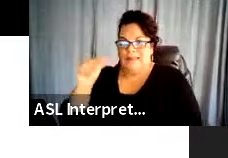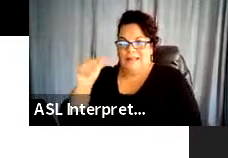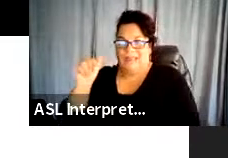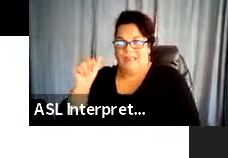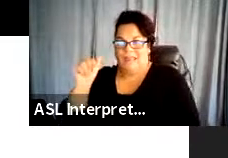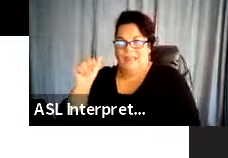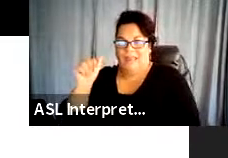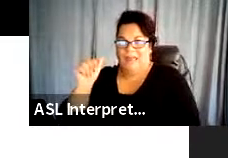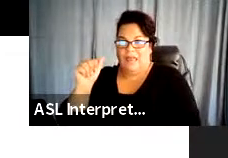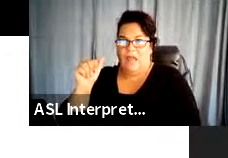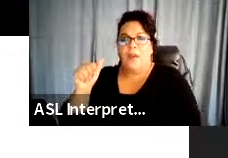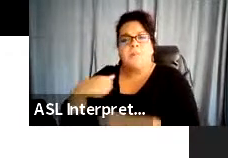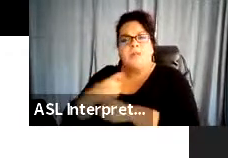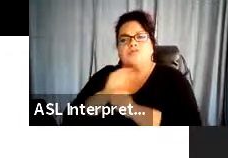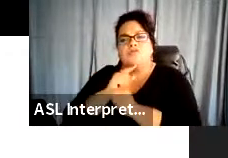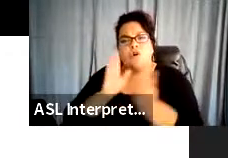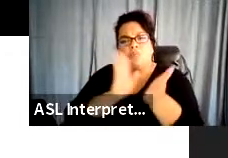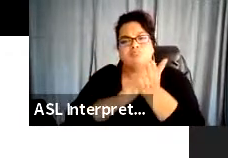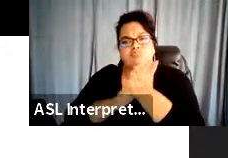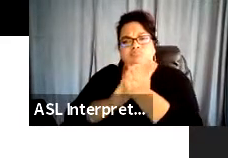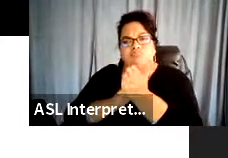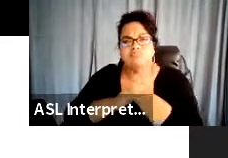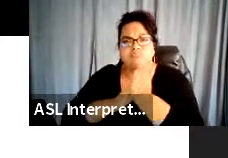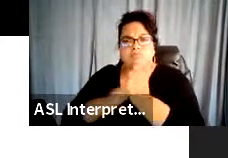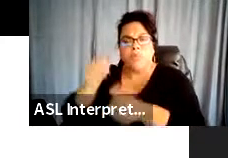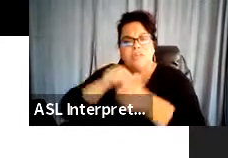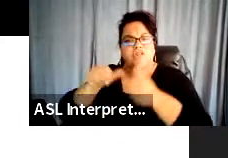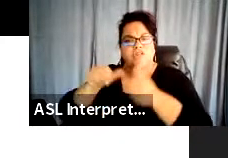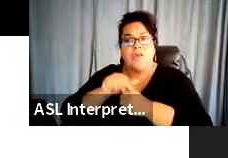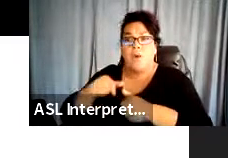Compliment each other in the chat or just say hi if you'd like.